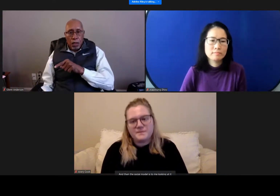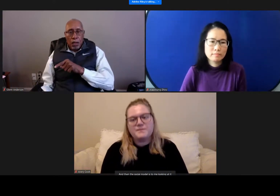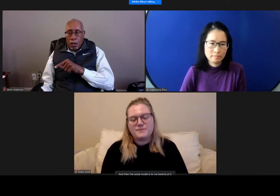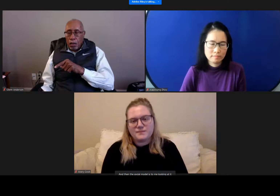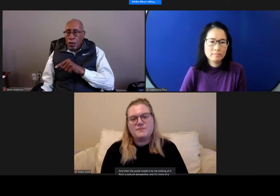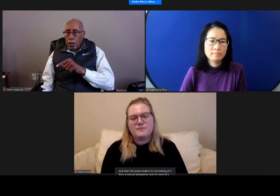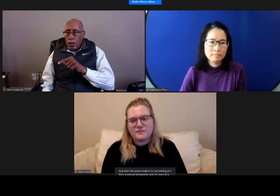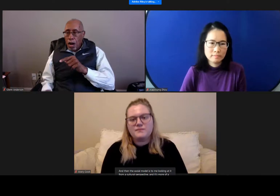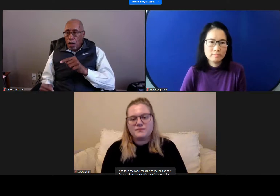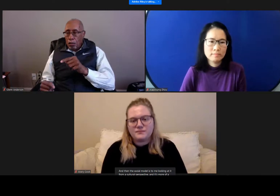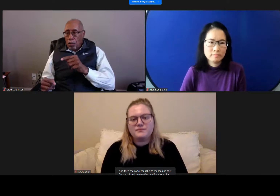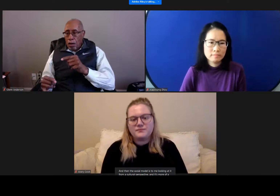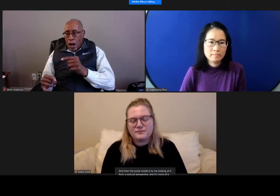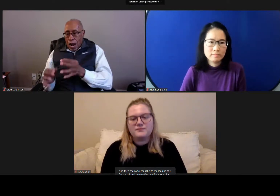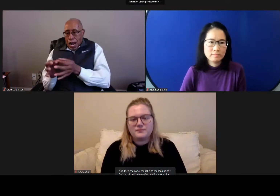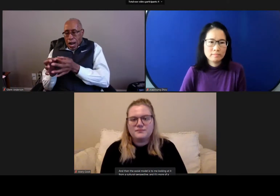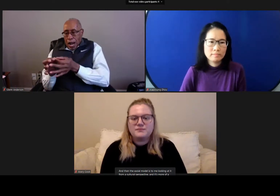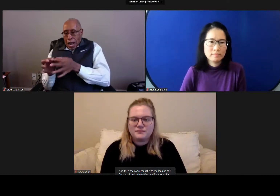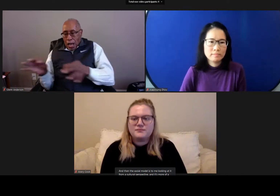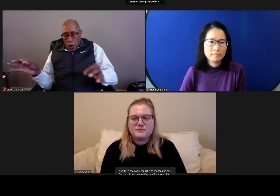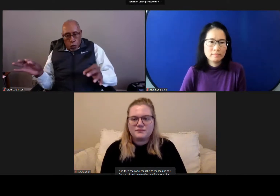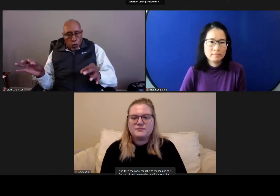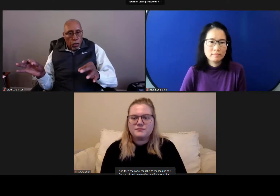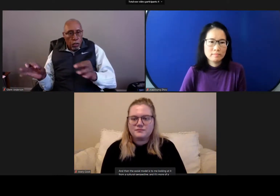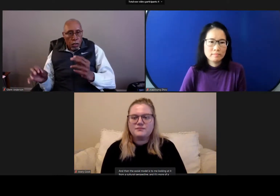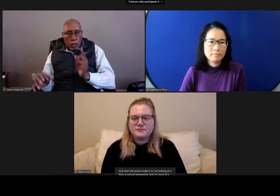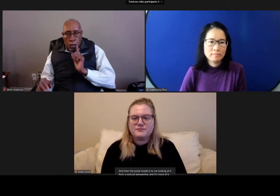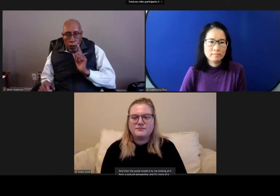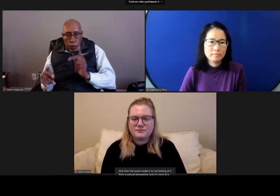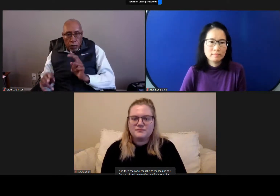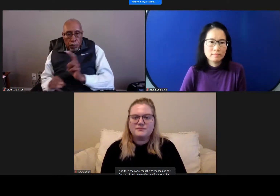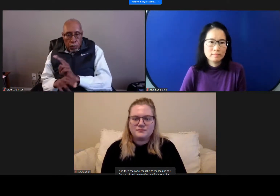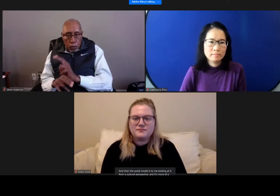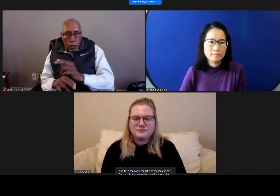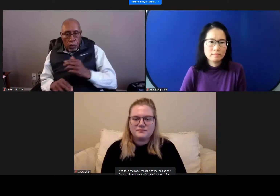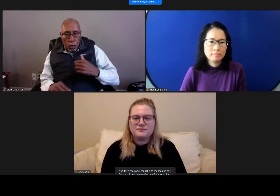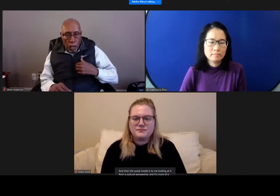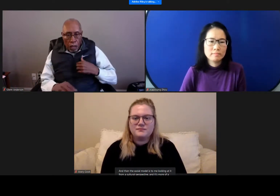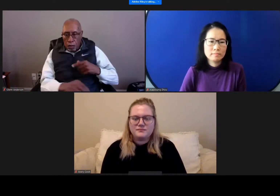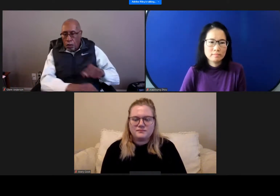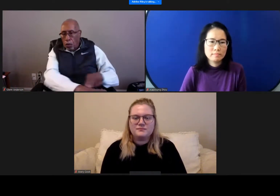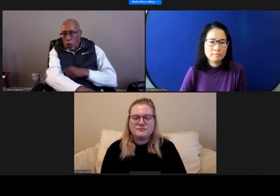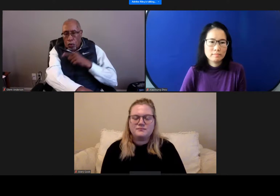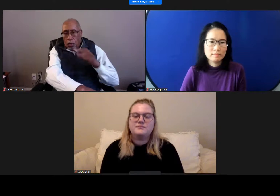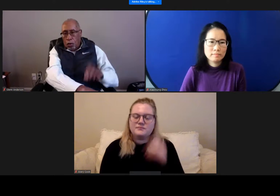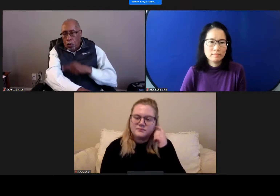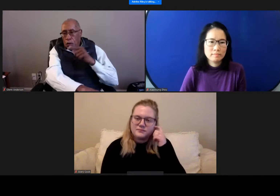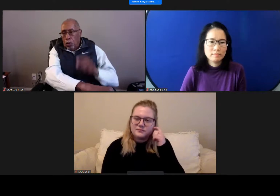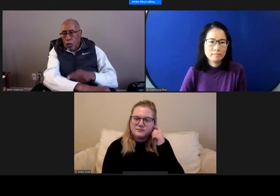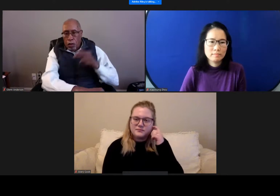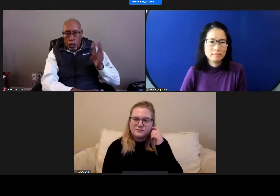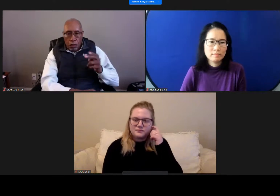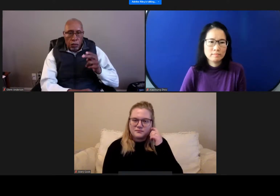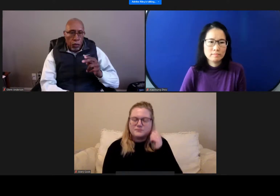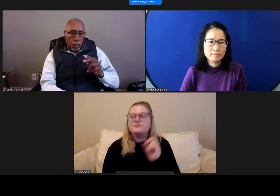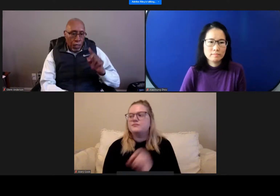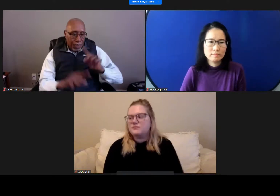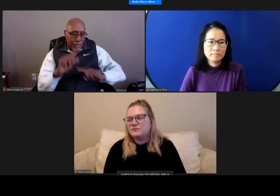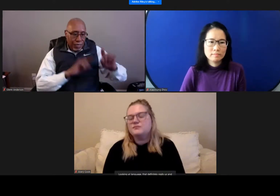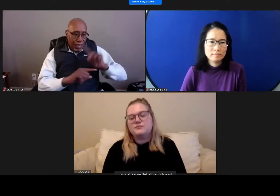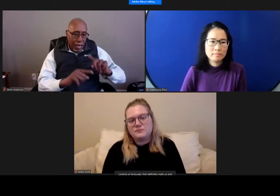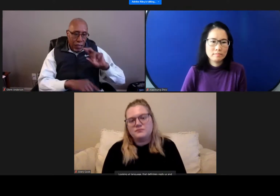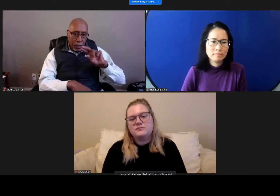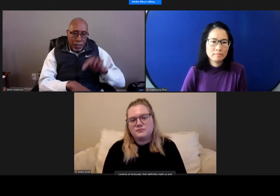more of a positive outlook, looking at language that deaf individuals use and